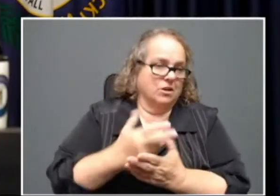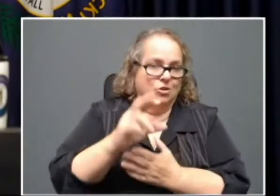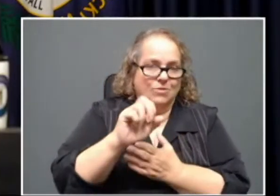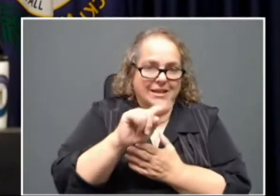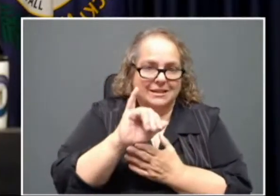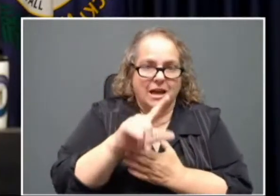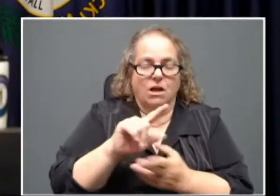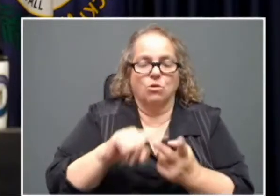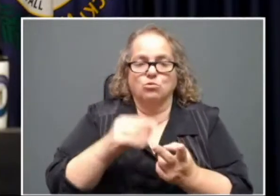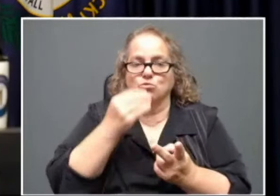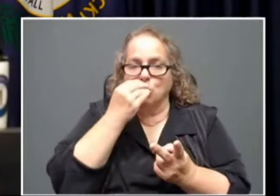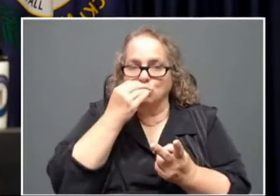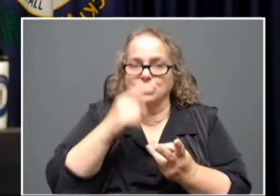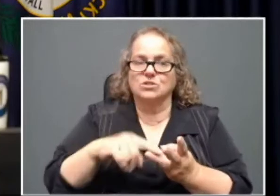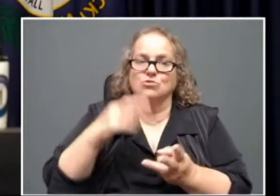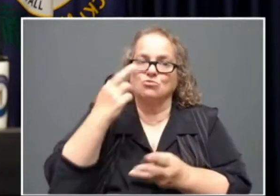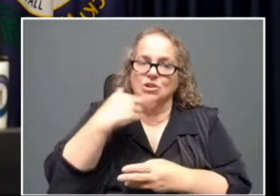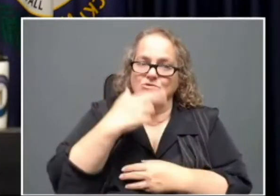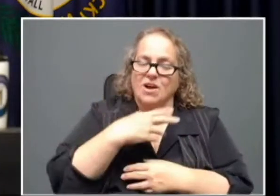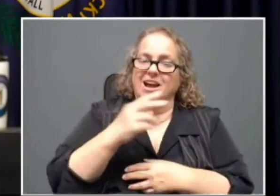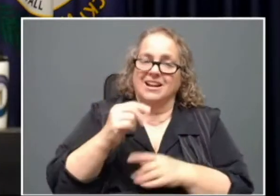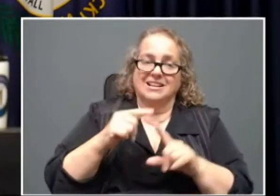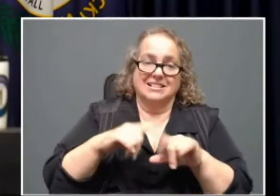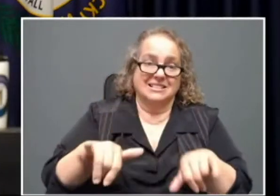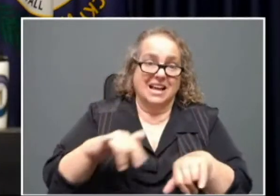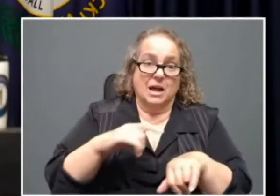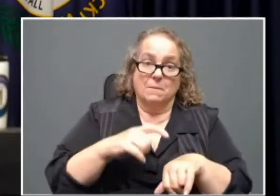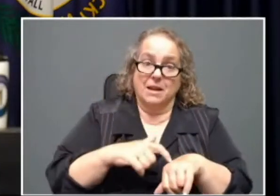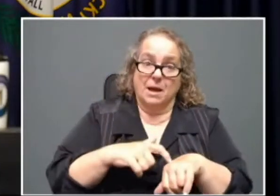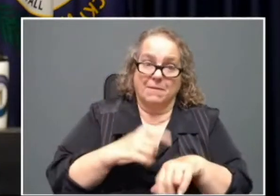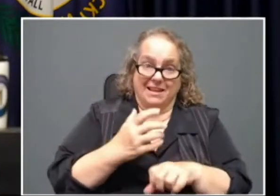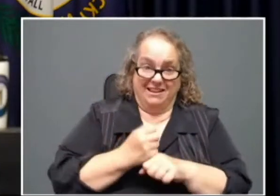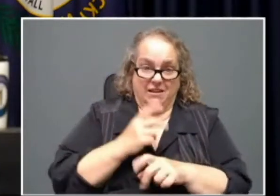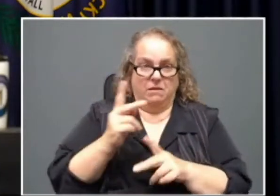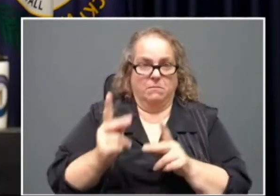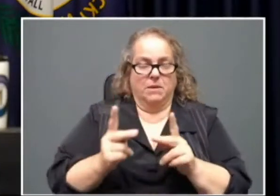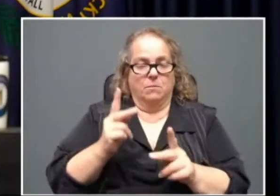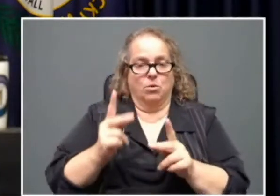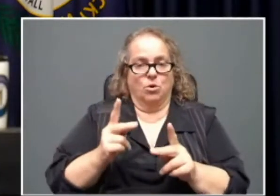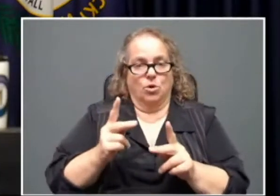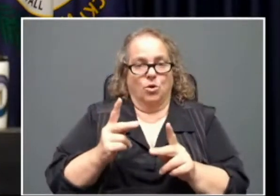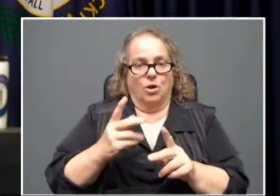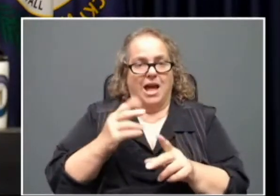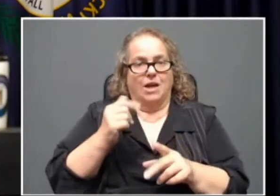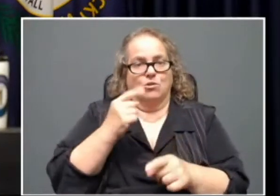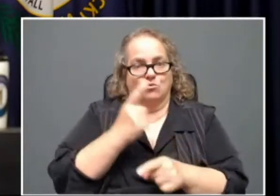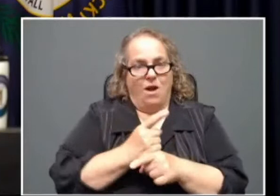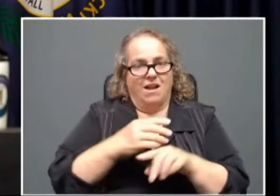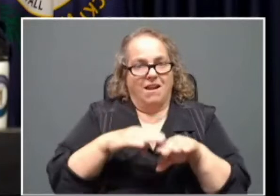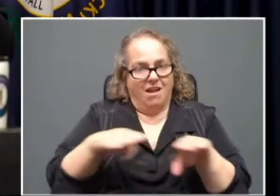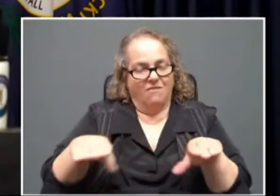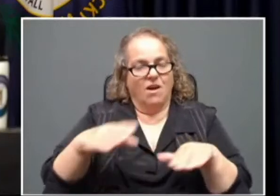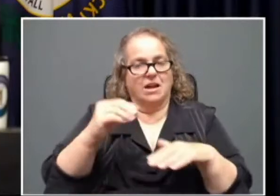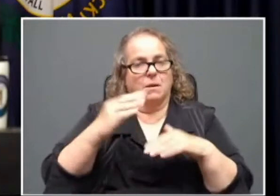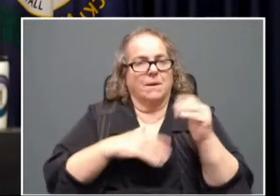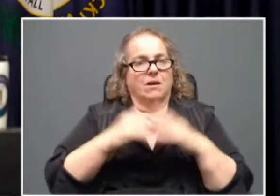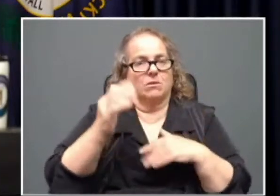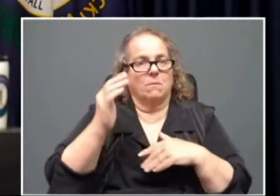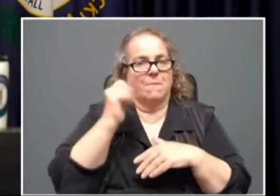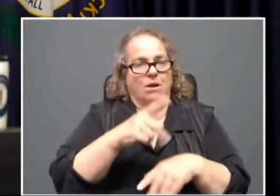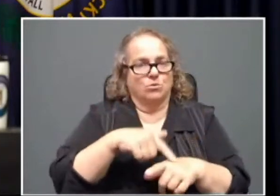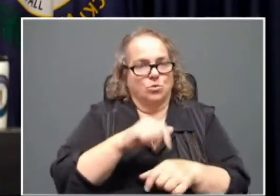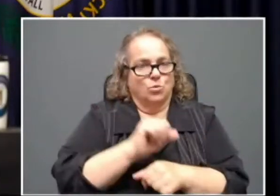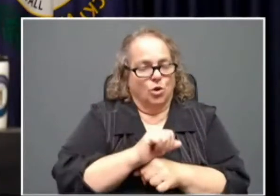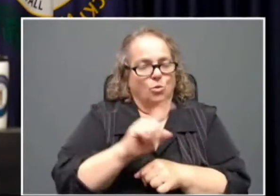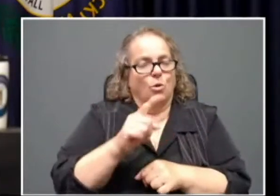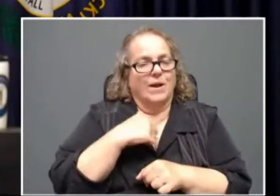restaurants, while at the same time in getting people at the right level and built up back to work so we can take all those